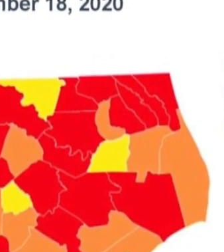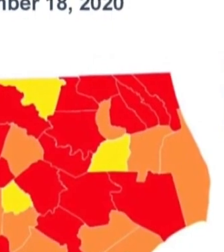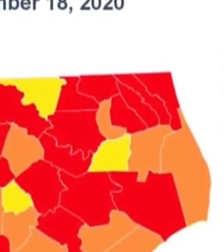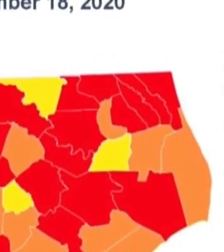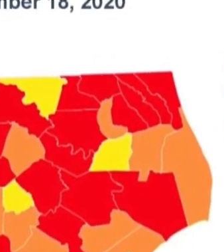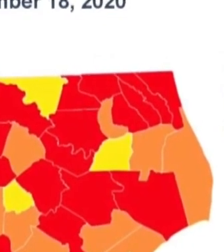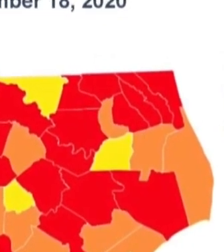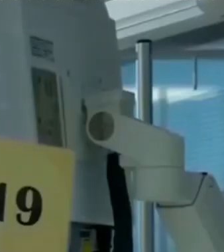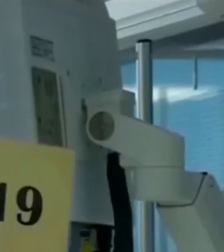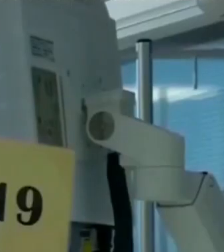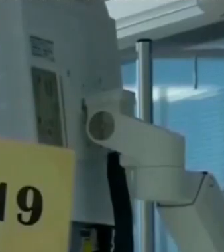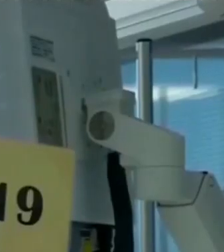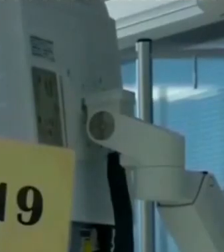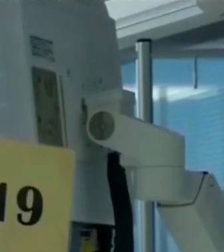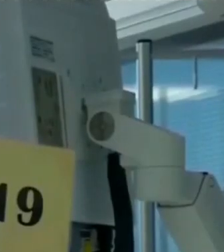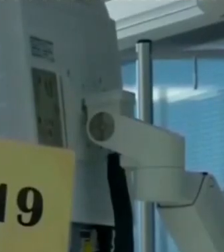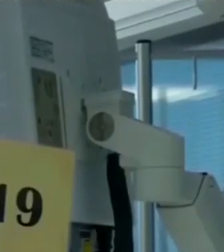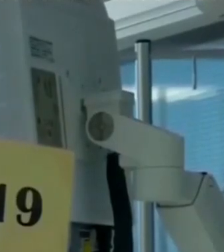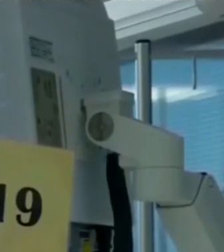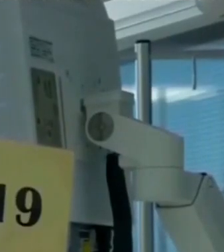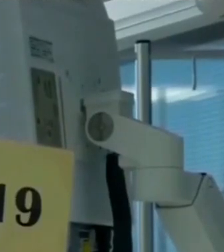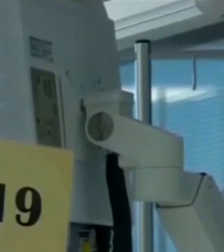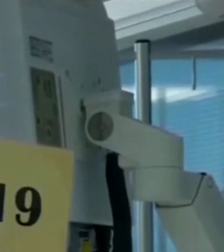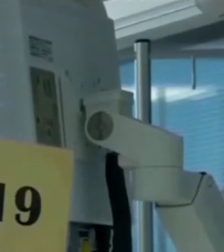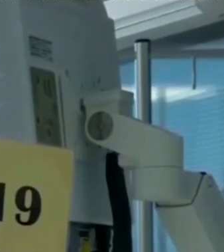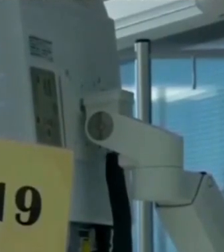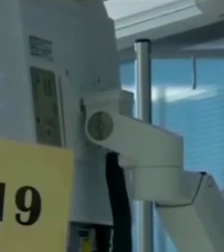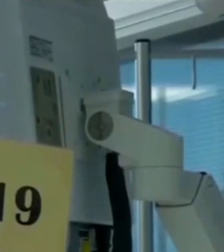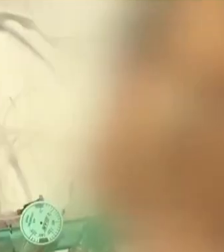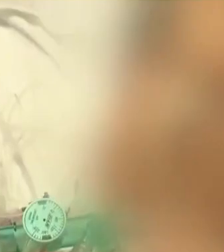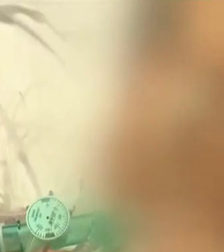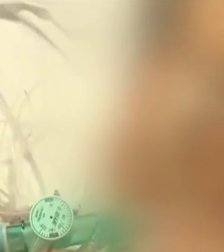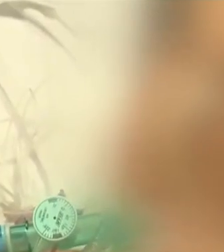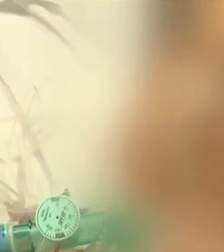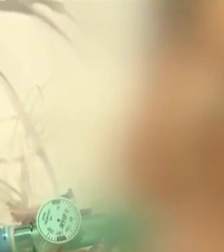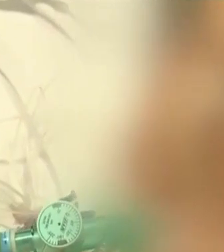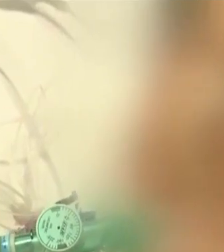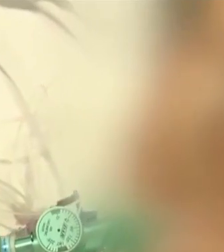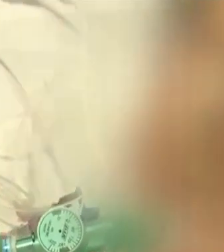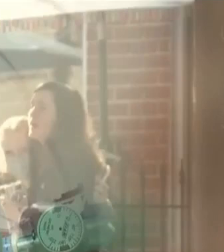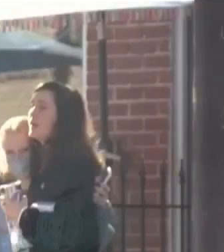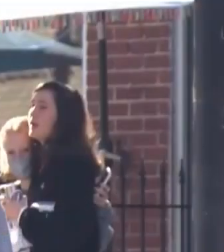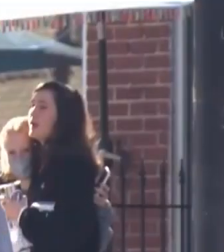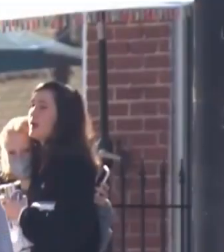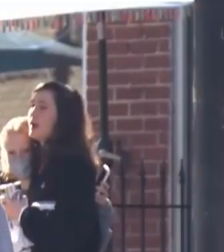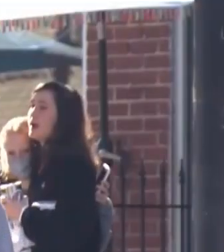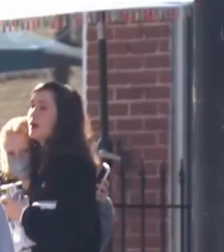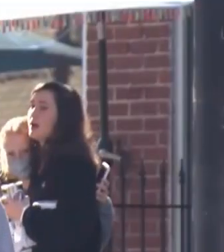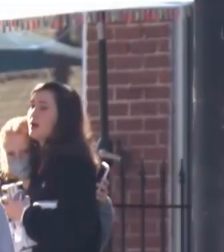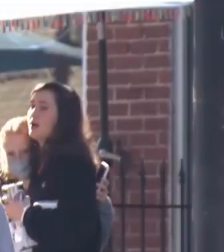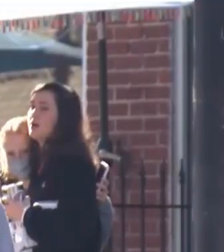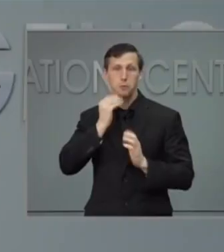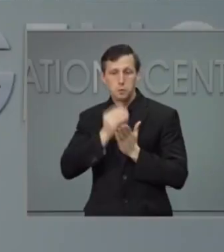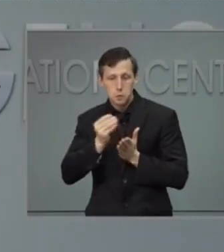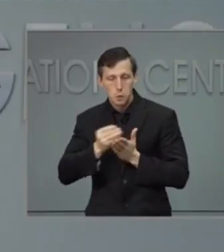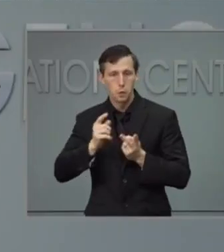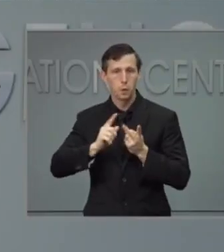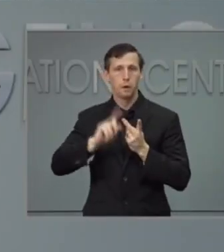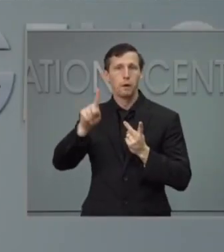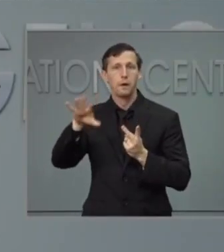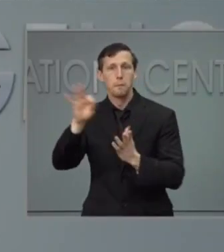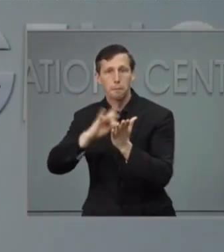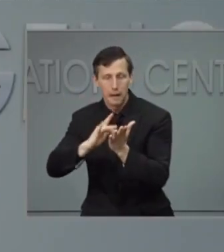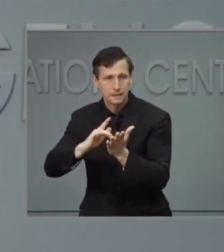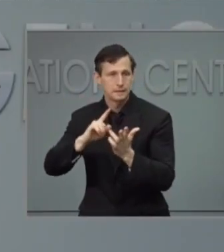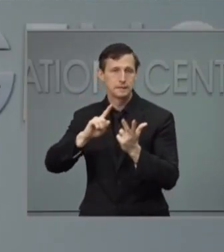to only those essential activities and avoiding people you don't live with. Going to the grocery store, picking up medicine, getting